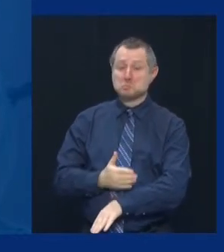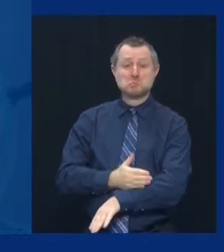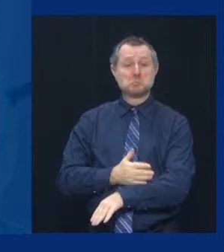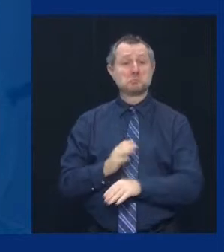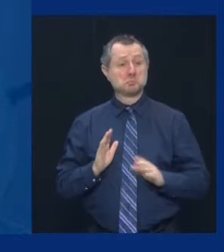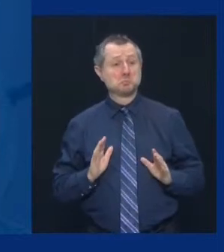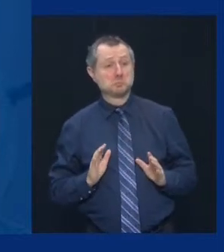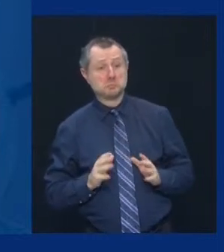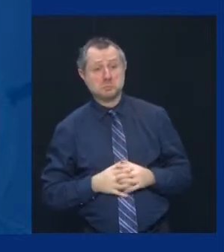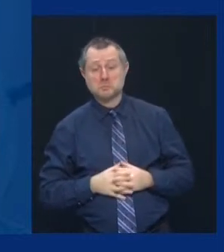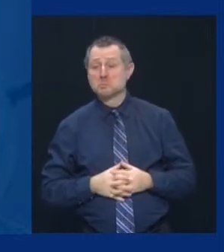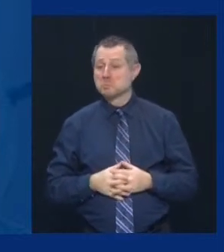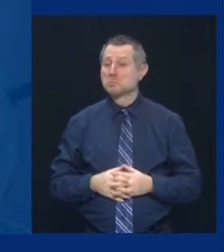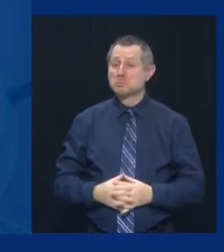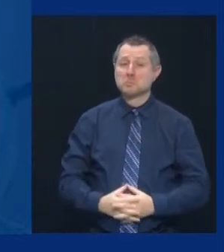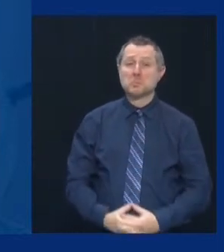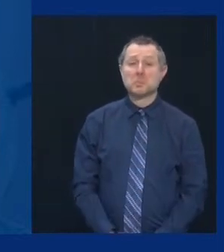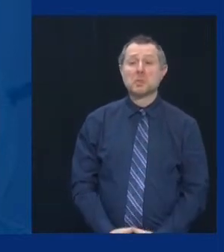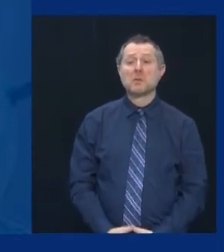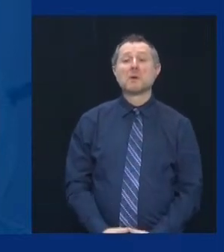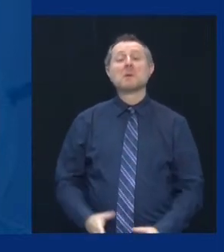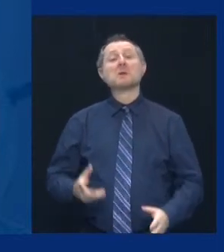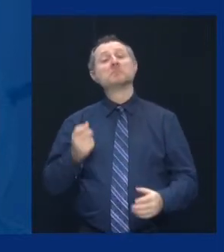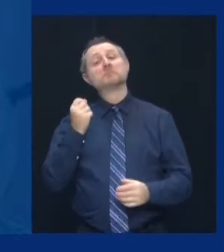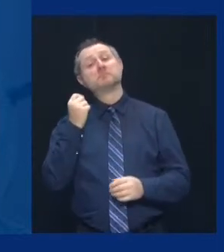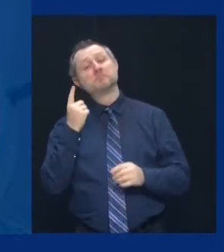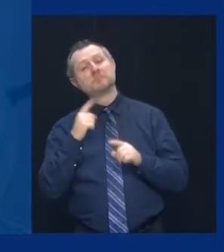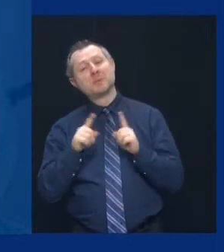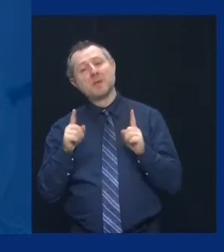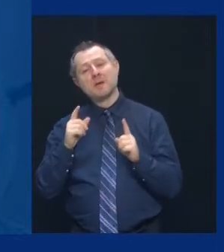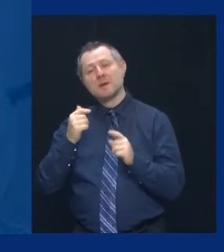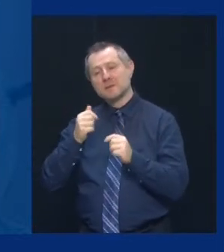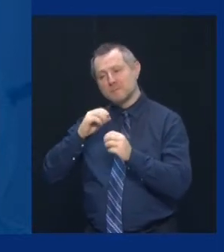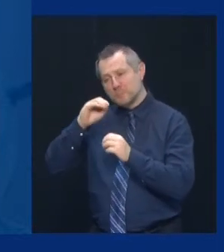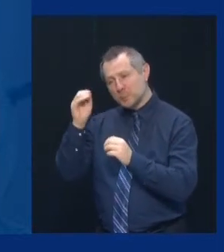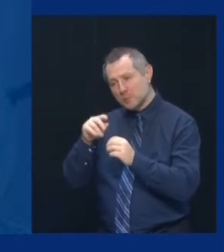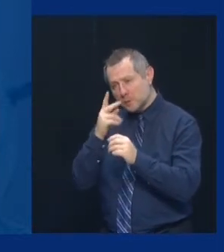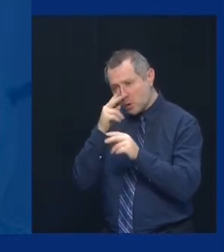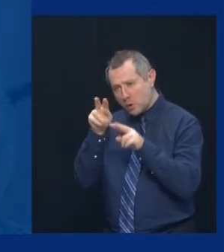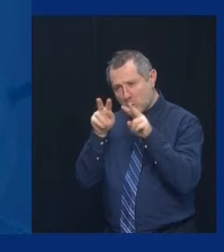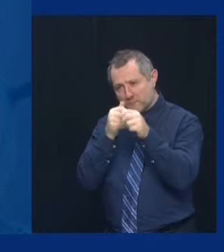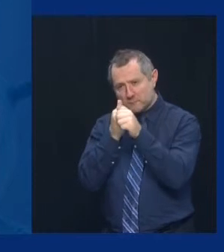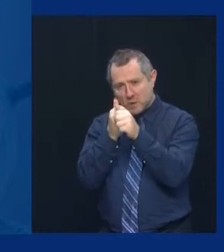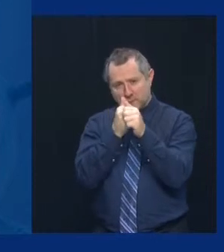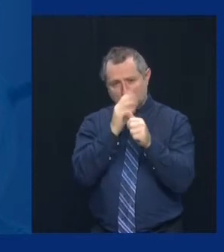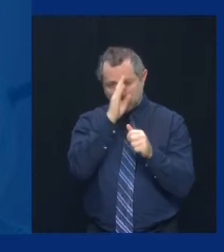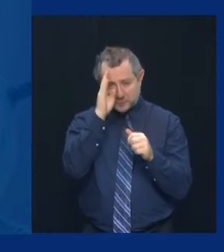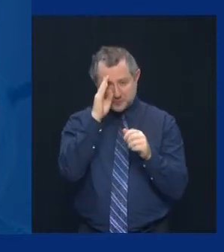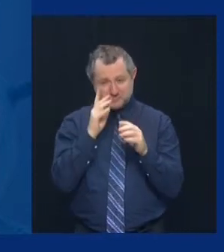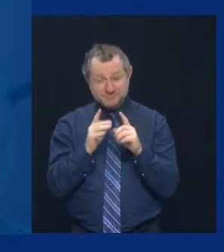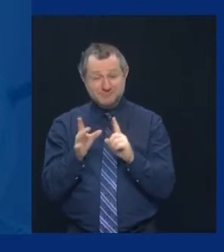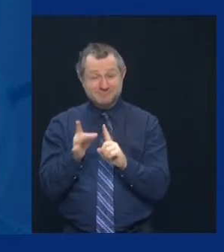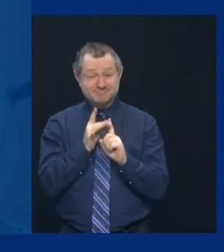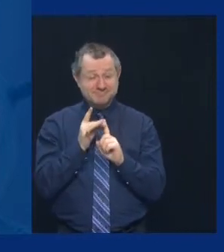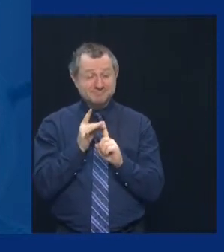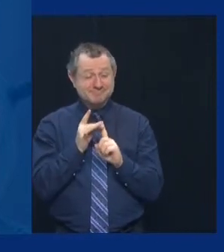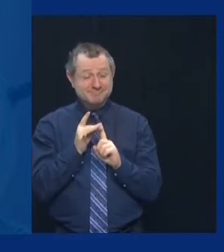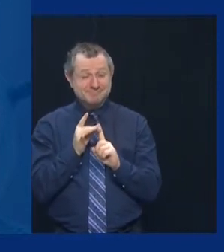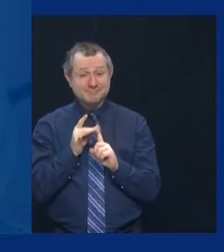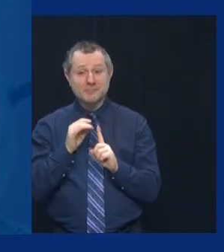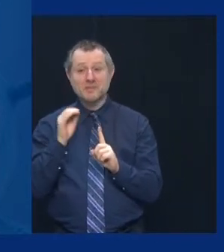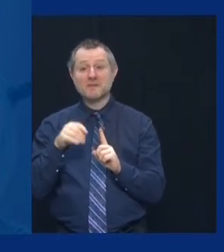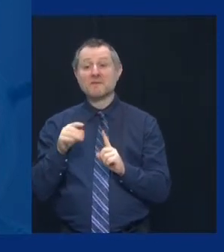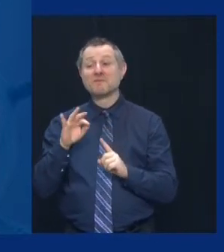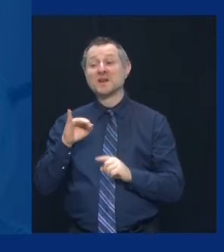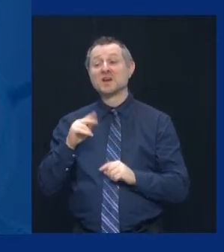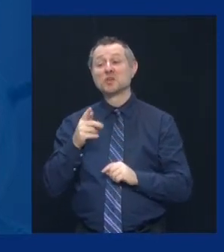but that's on the percent of hospitalized positivity. You have Finger Lakes, Mohawk Valley, Capital